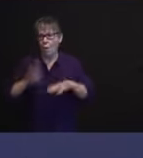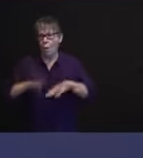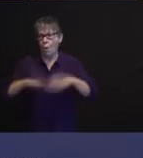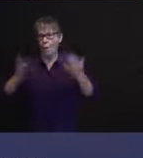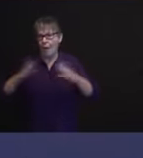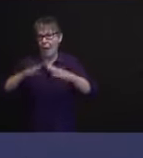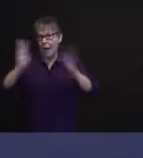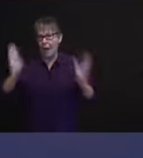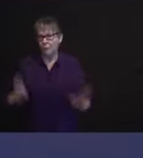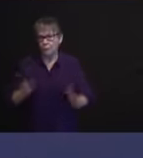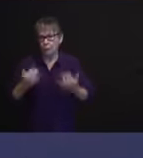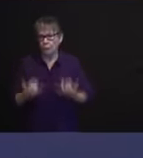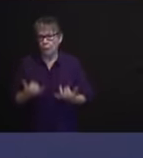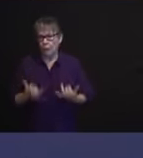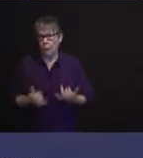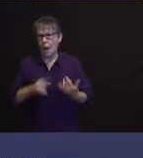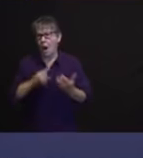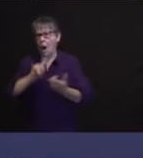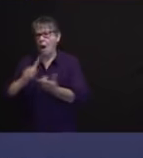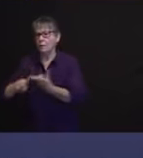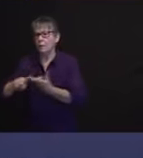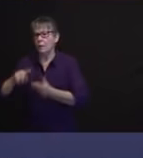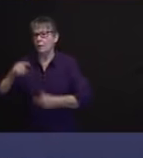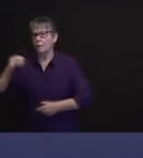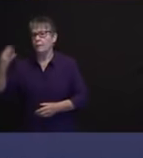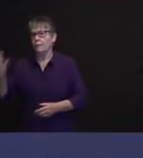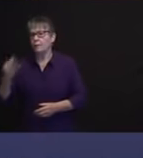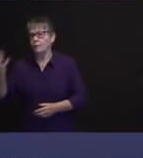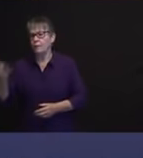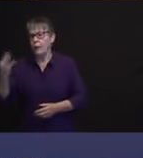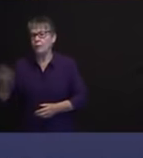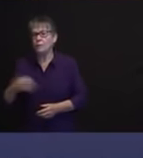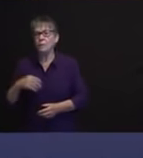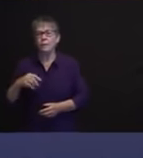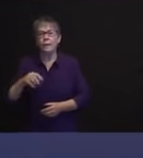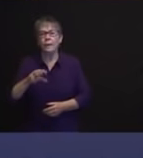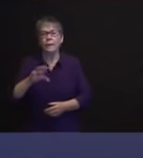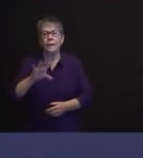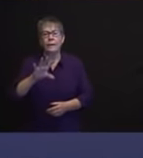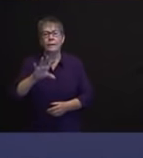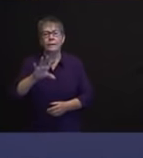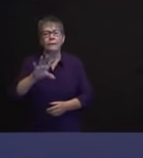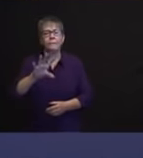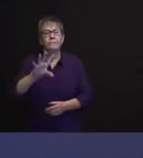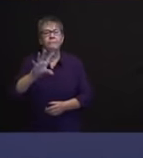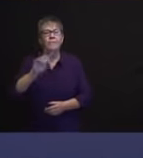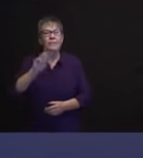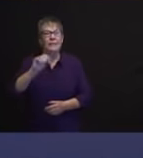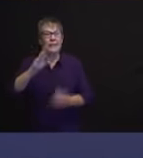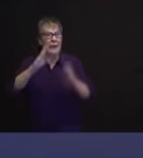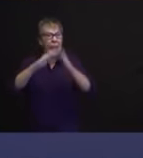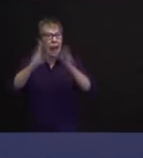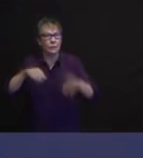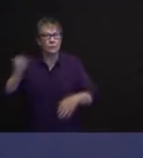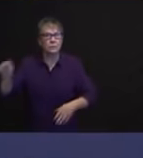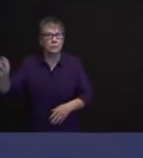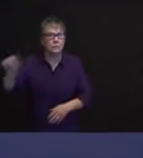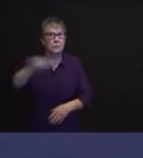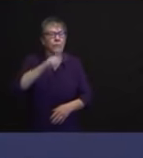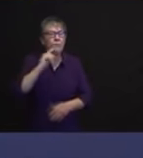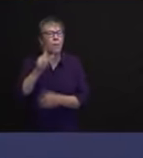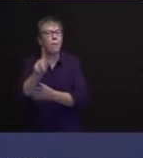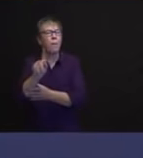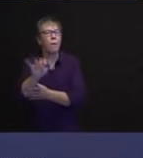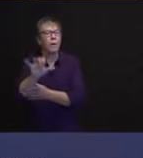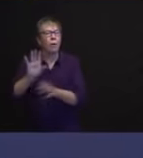public auction on December 9th, which is a week from Wednesday, Paramount, I believe. And the information is on the